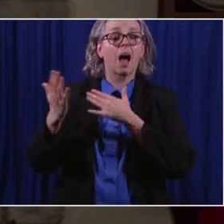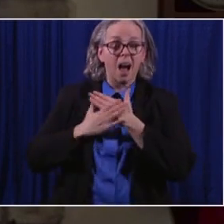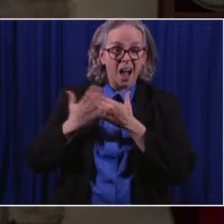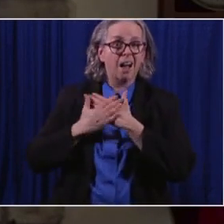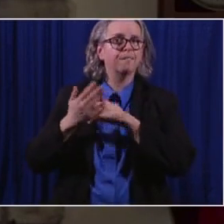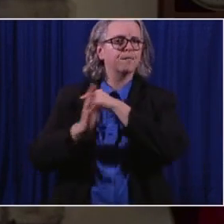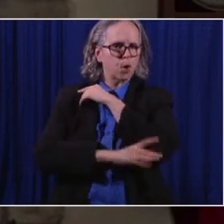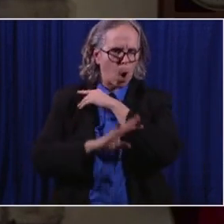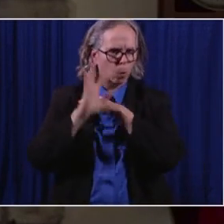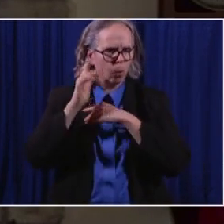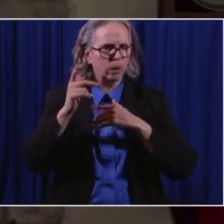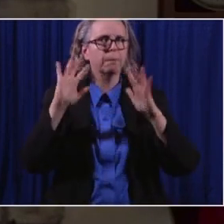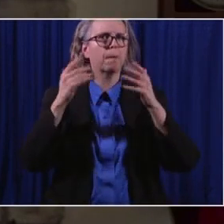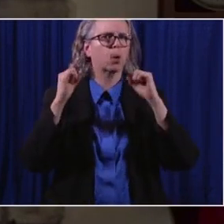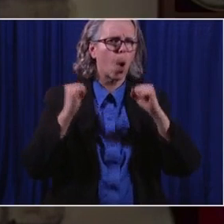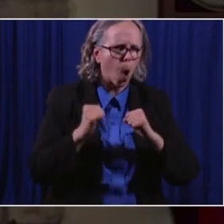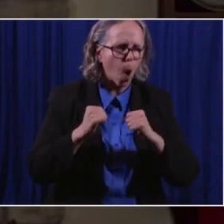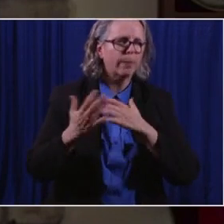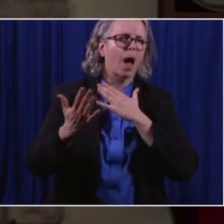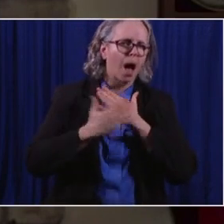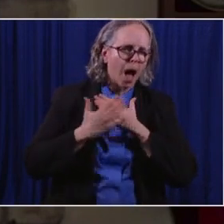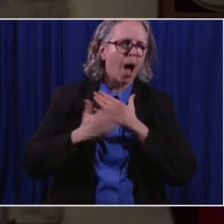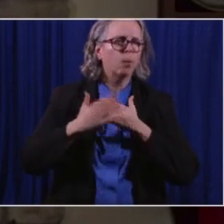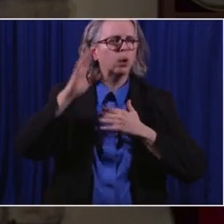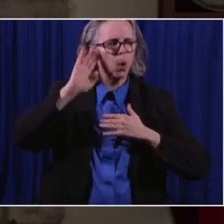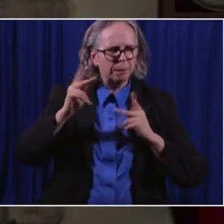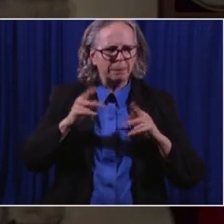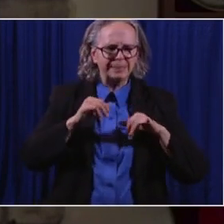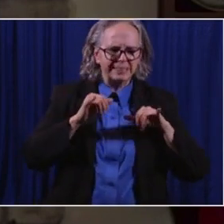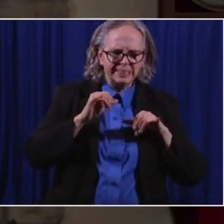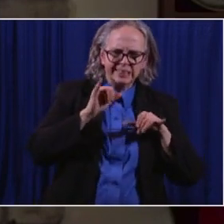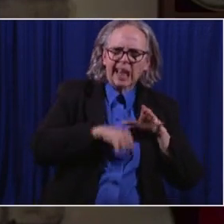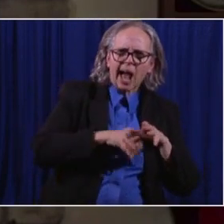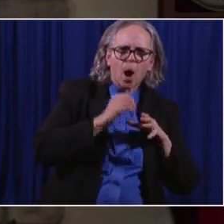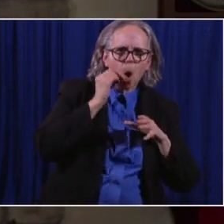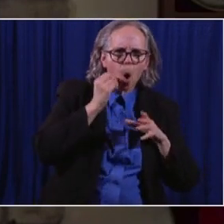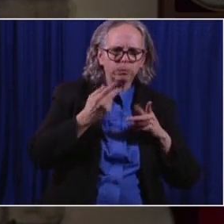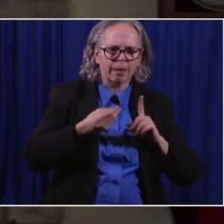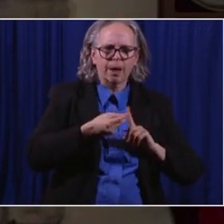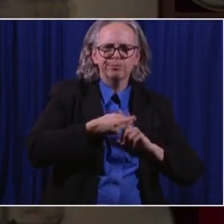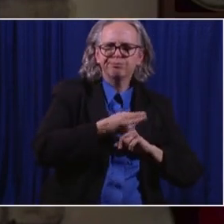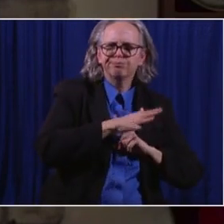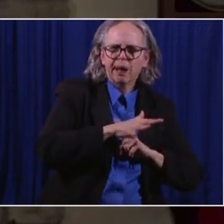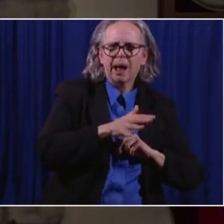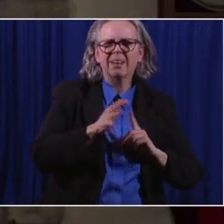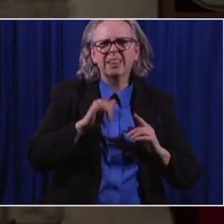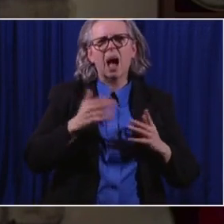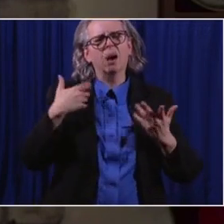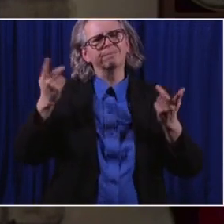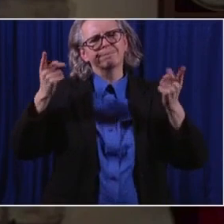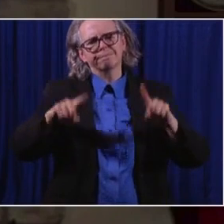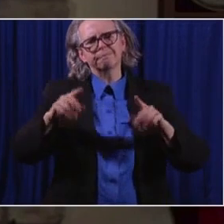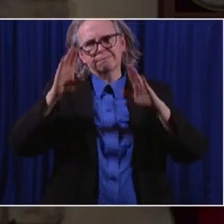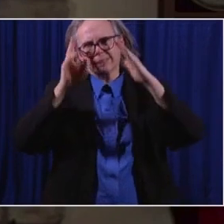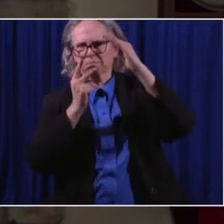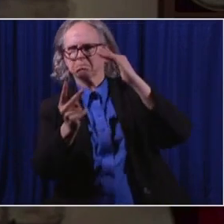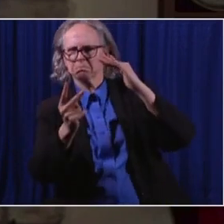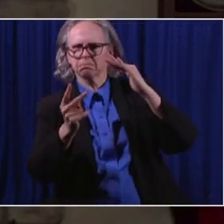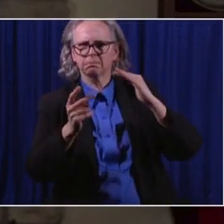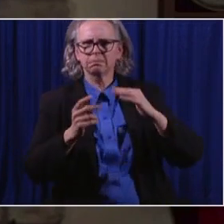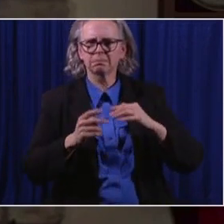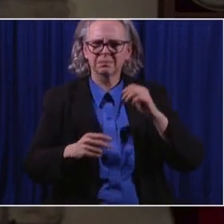inside, easier to spread, and that's exactly what we've seen. I think also that candidly